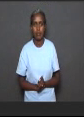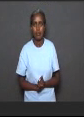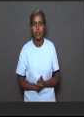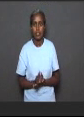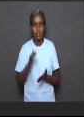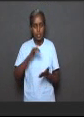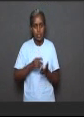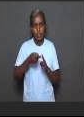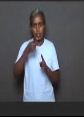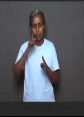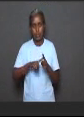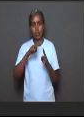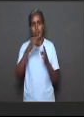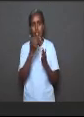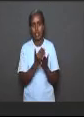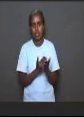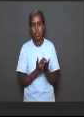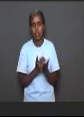Let's get back to our lesson.